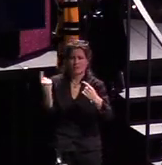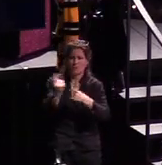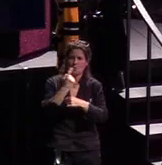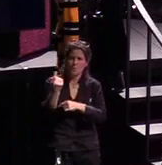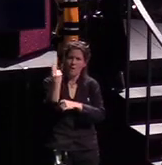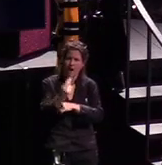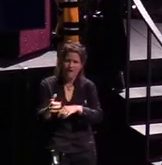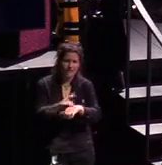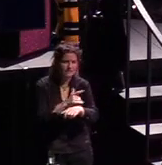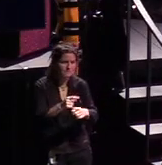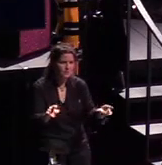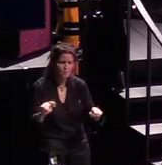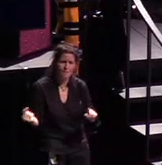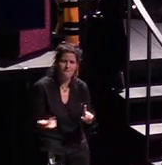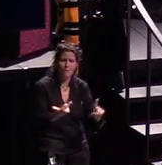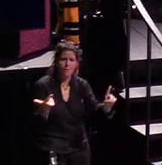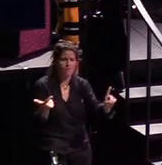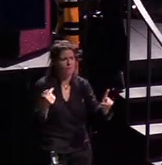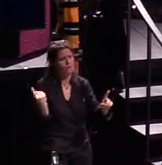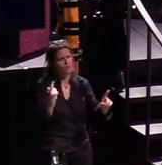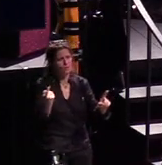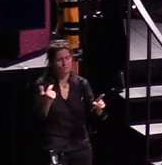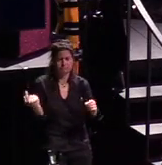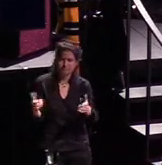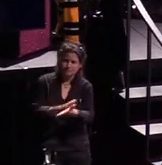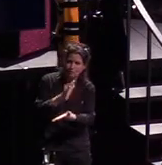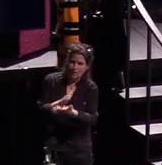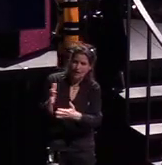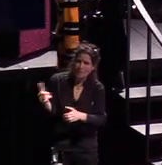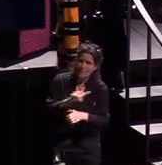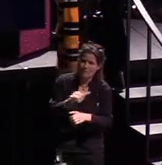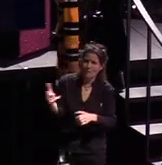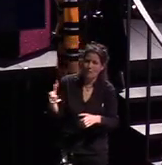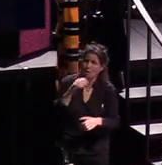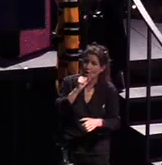how they should be enjoyed biscuit and where the goats are permitted